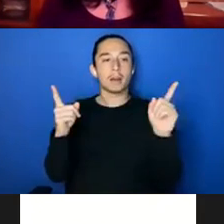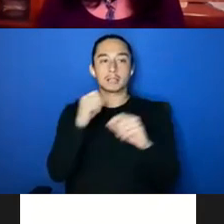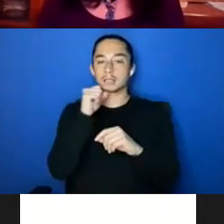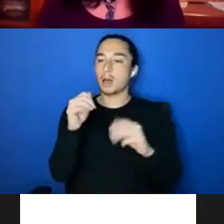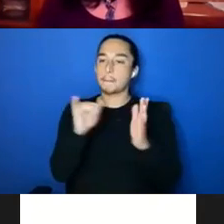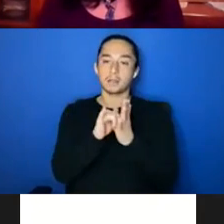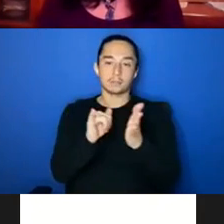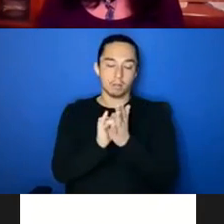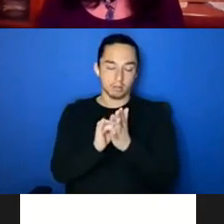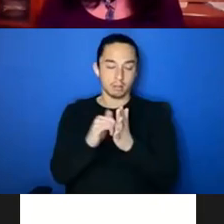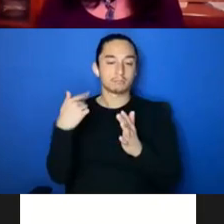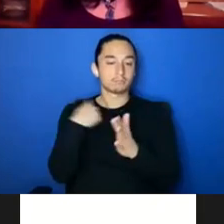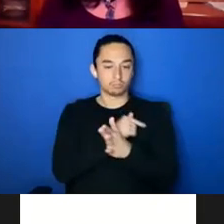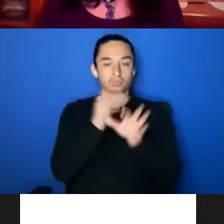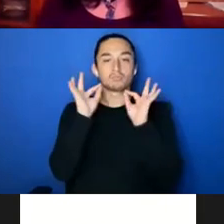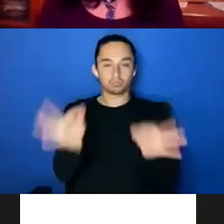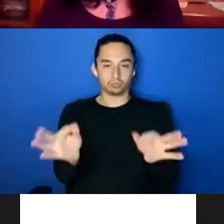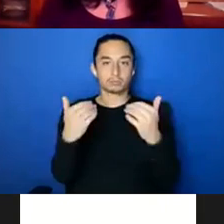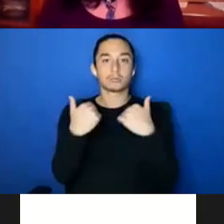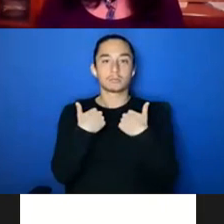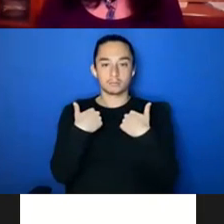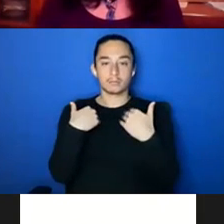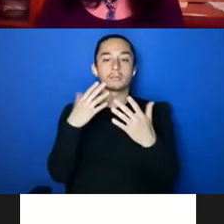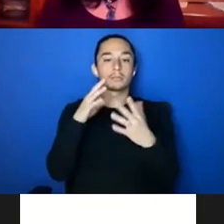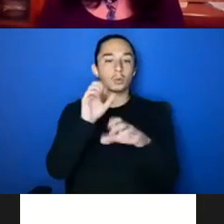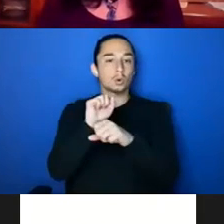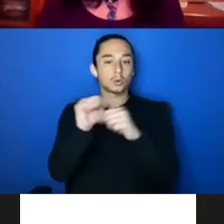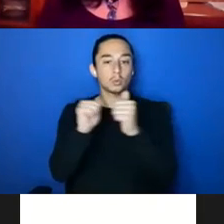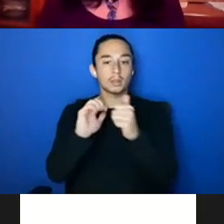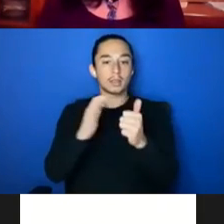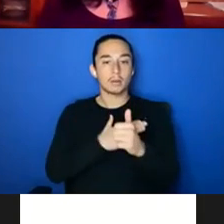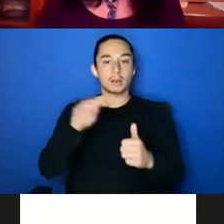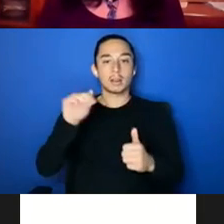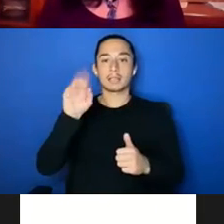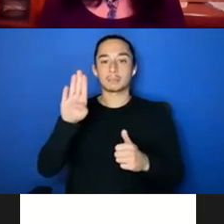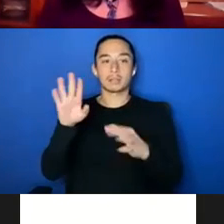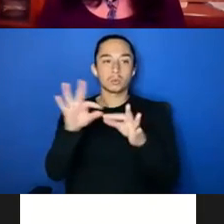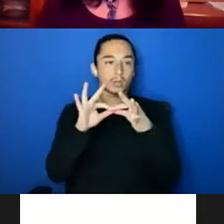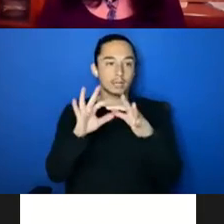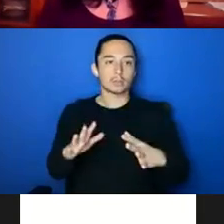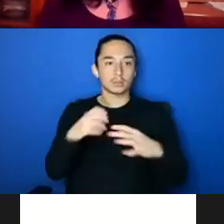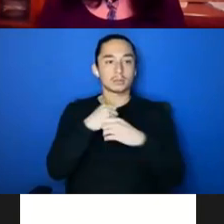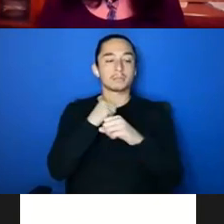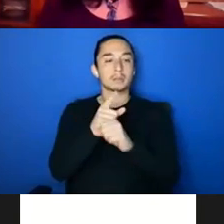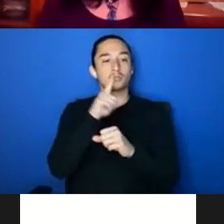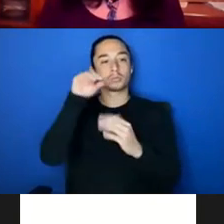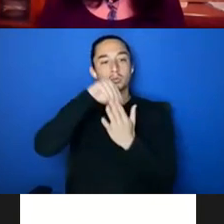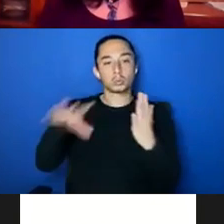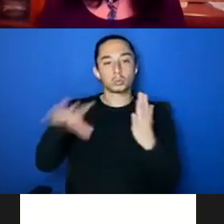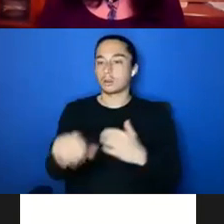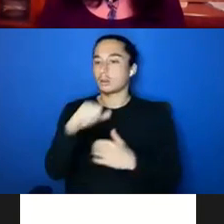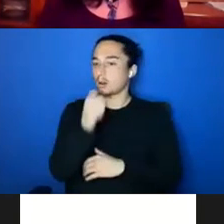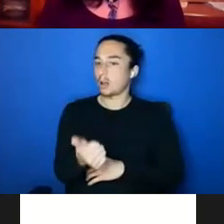impossible. And we definitely have worked with our ASB coordinators to make sure that students are